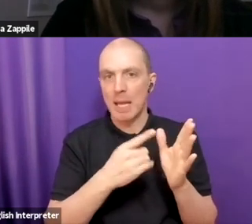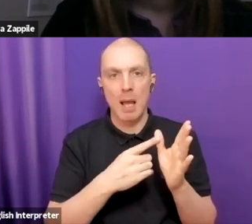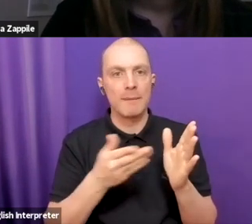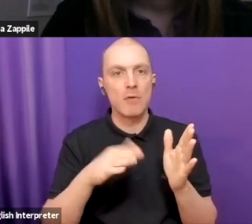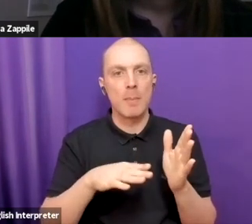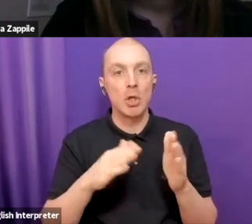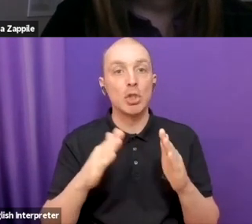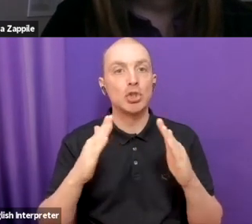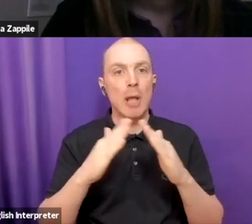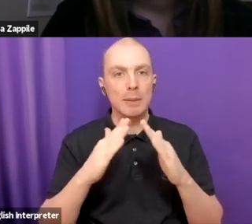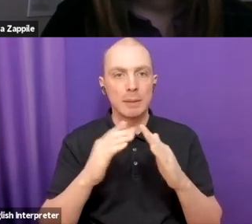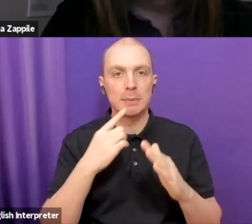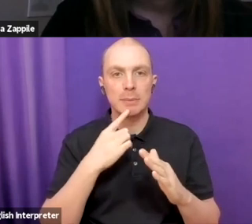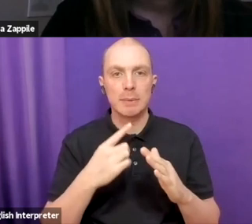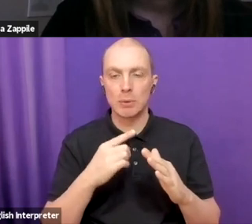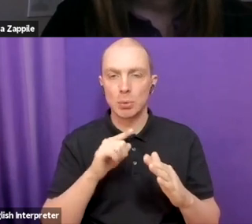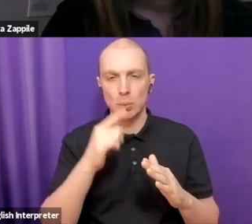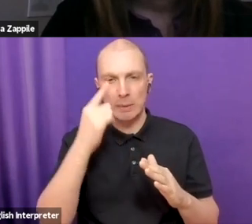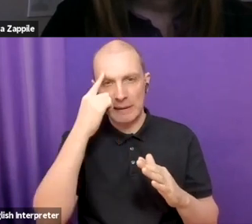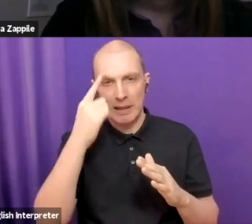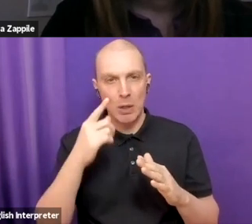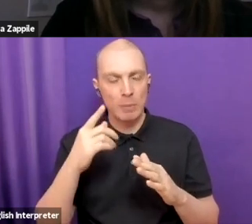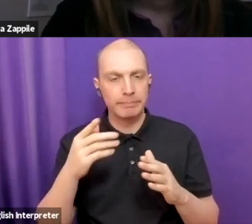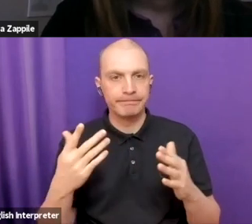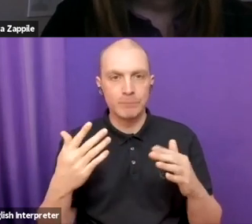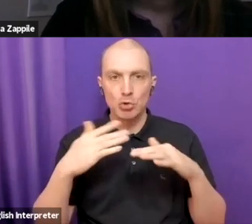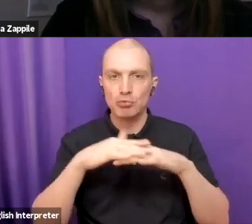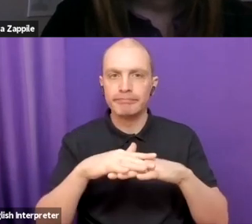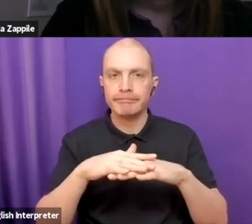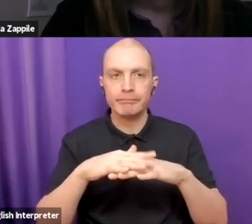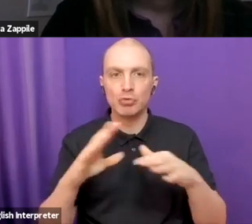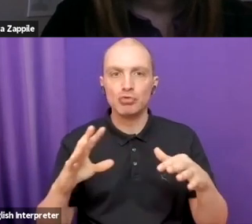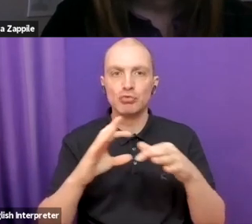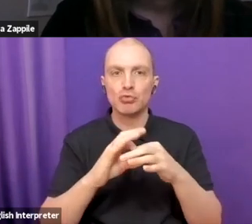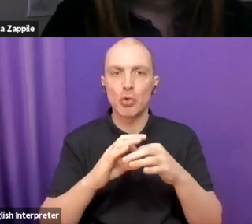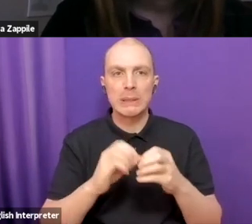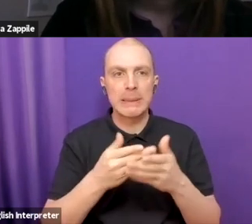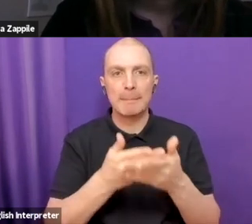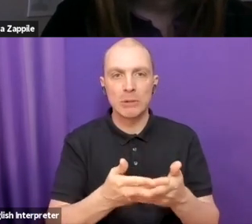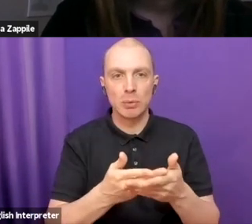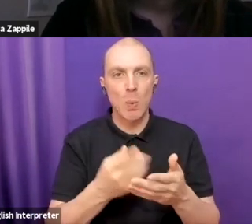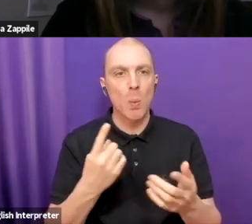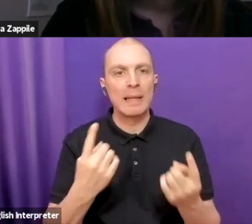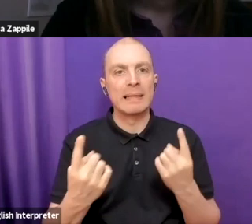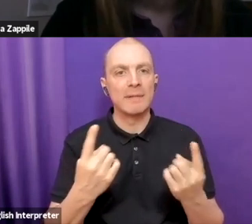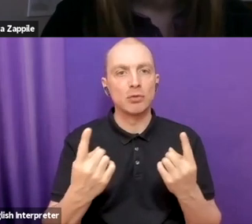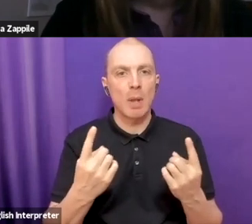in your opinion, do you think joint submissions from organisations or individual submissions from an organisation are more